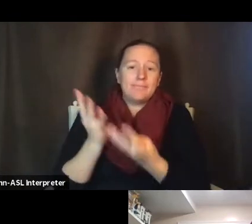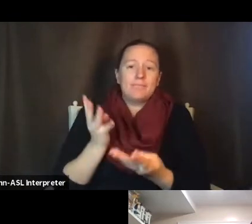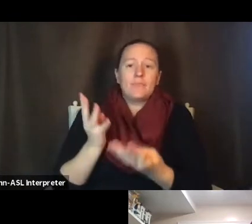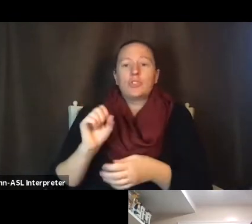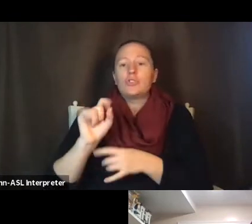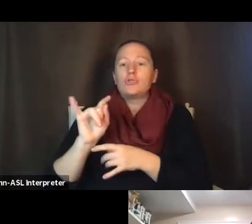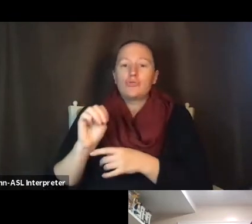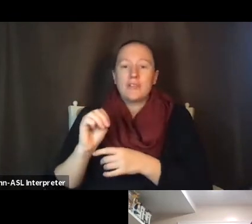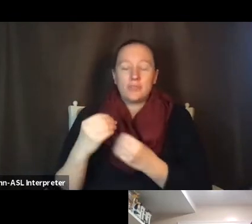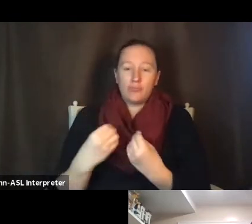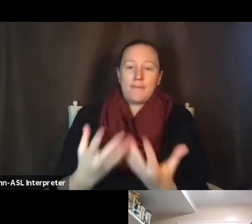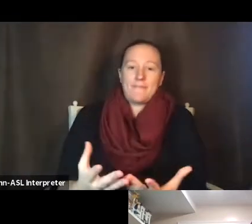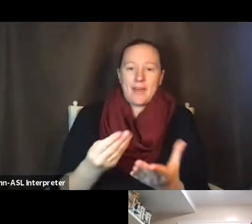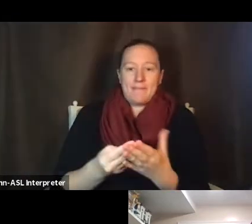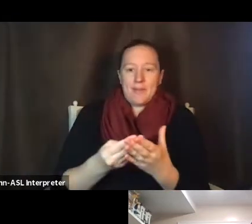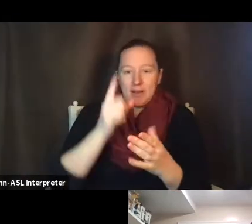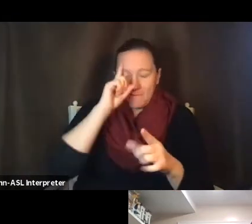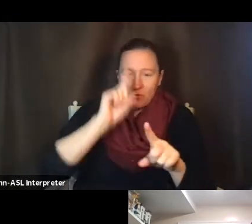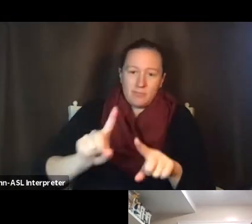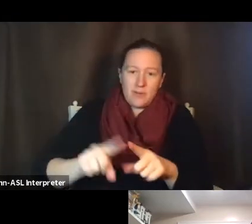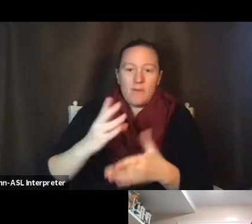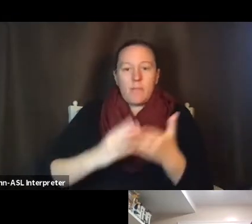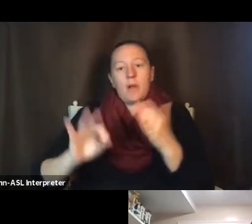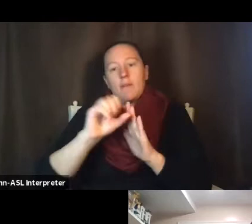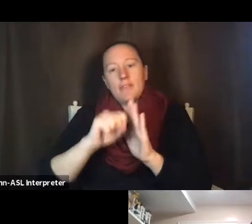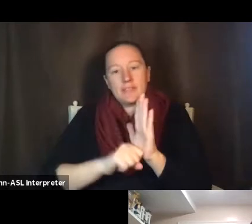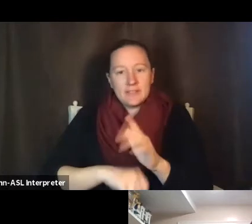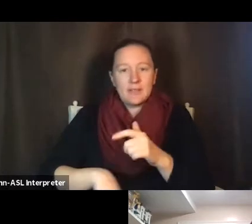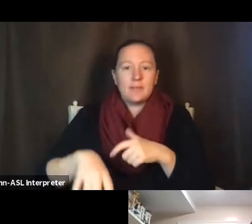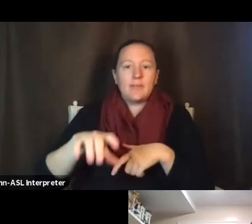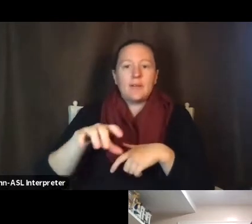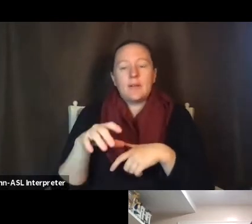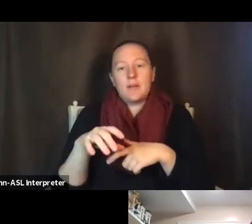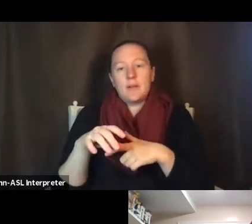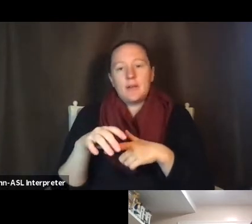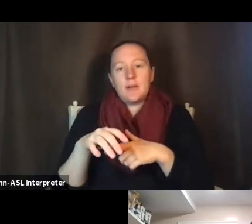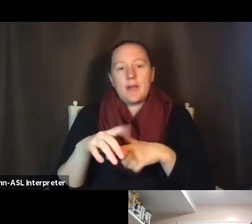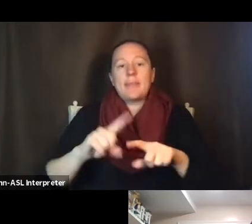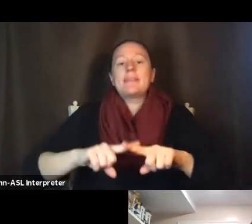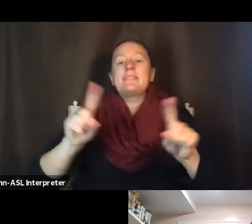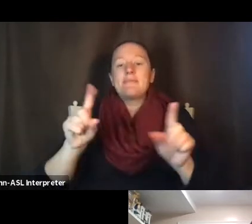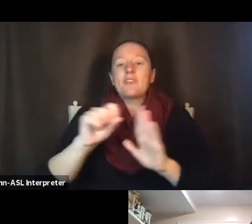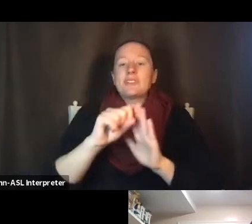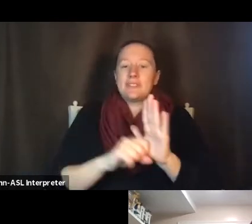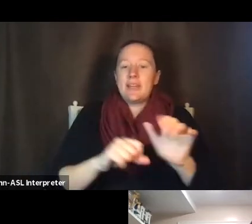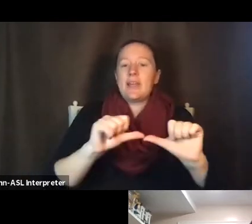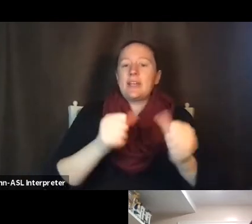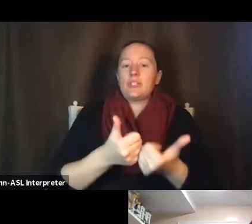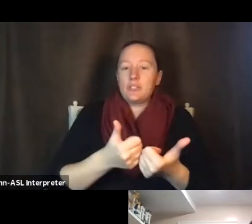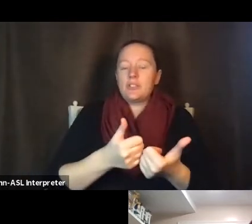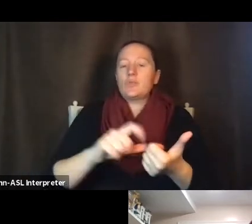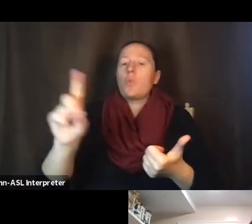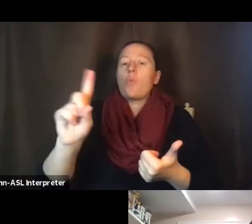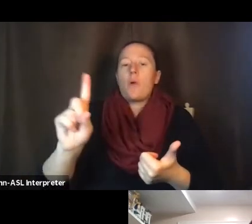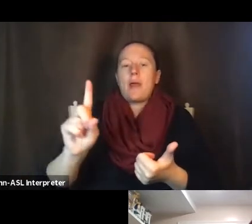in the state. And the different the different state agencies where